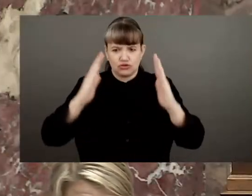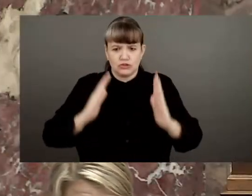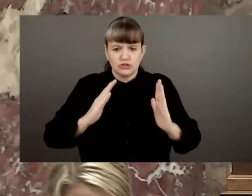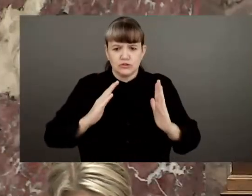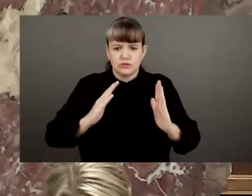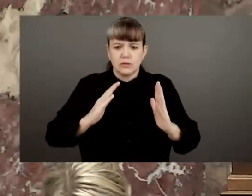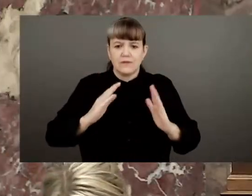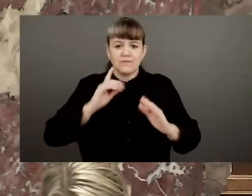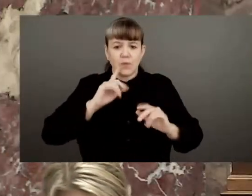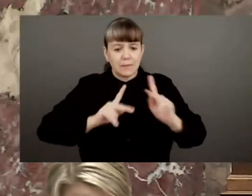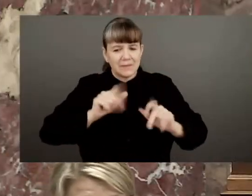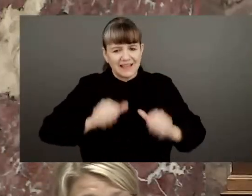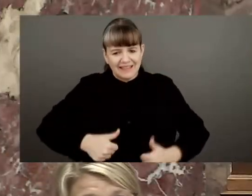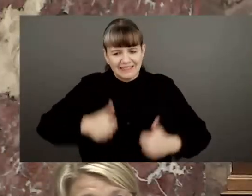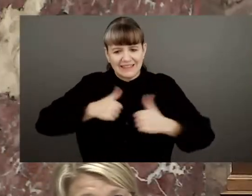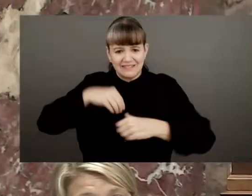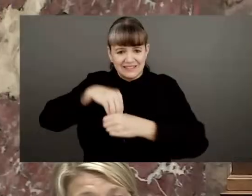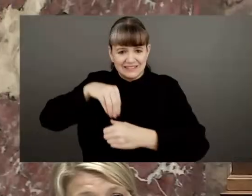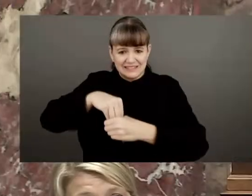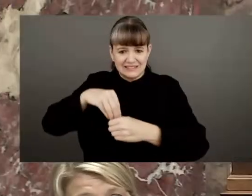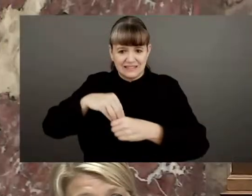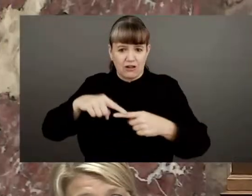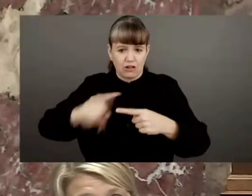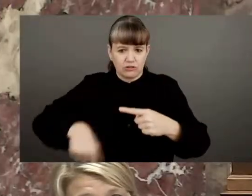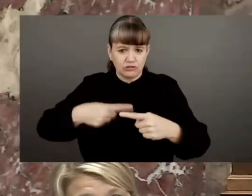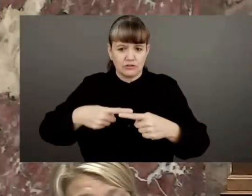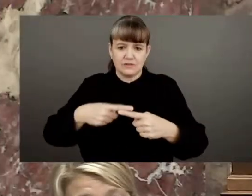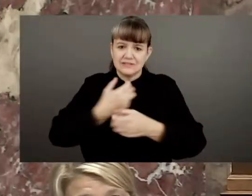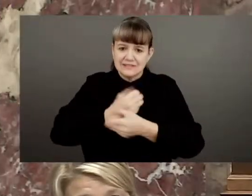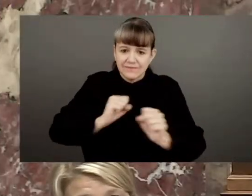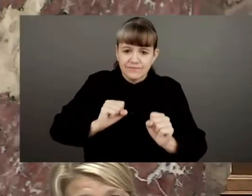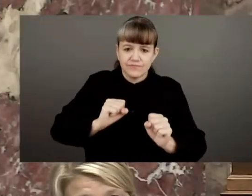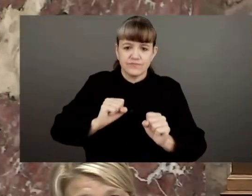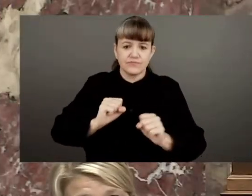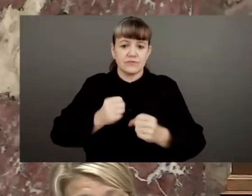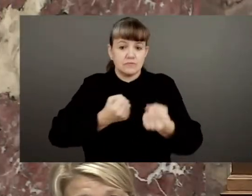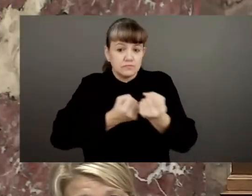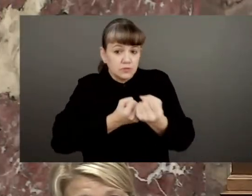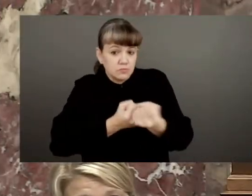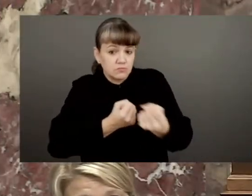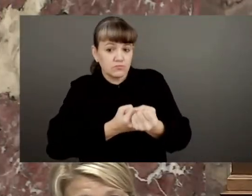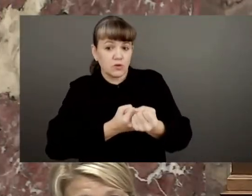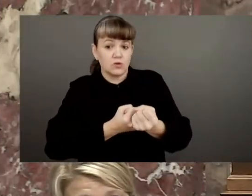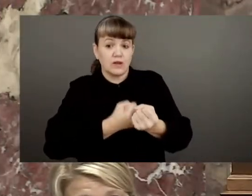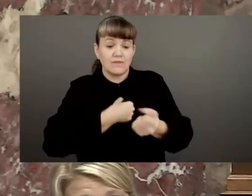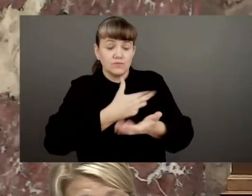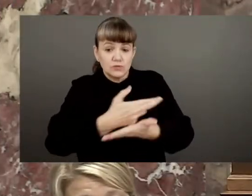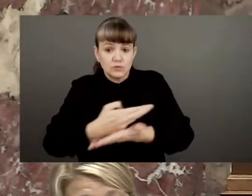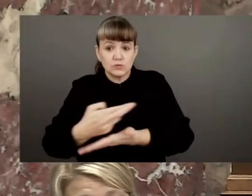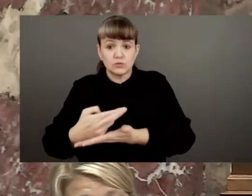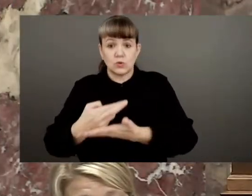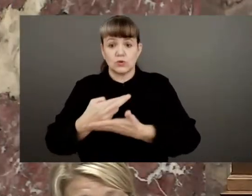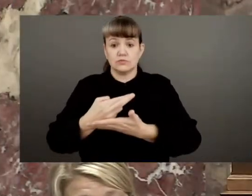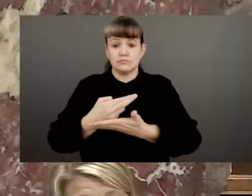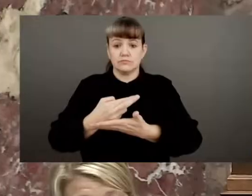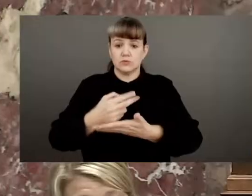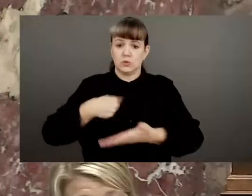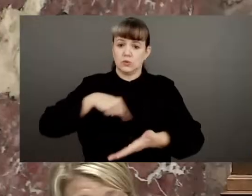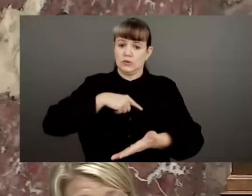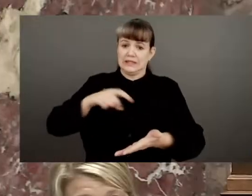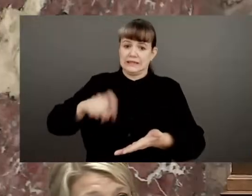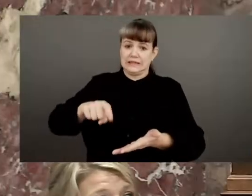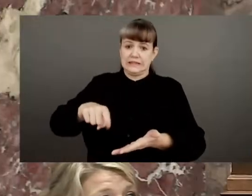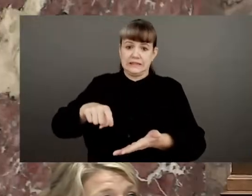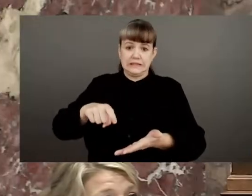can connect with supports and resources that make them and the broader community safer. We have requests from